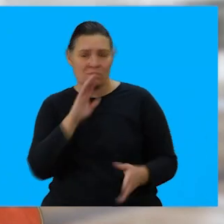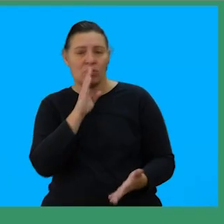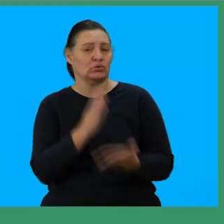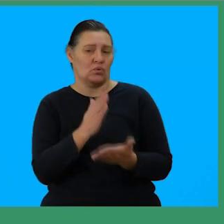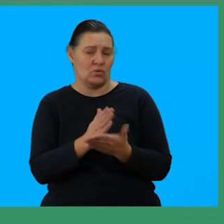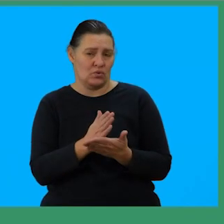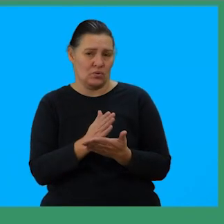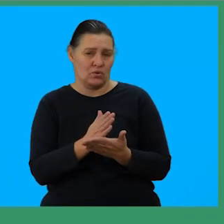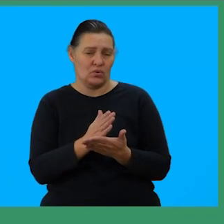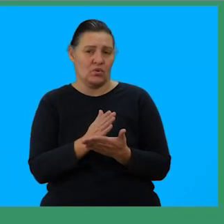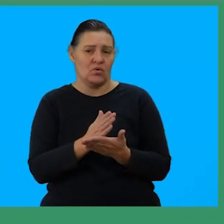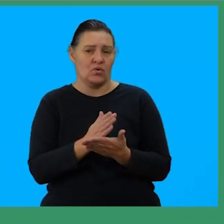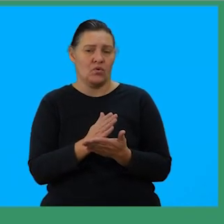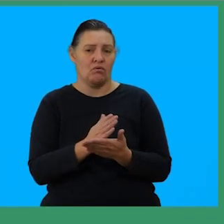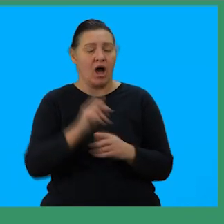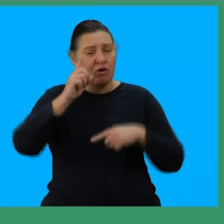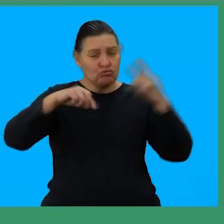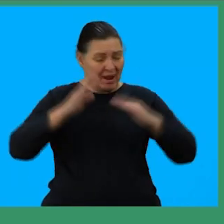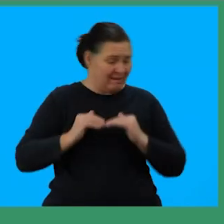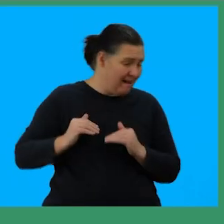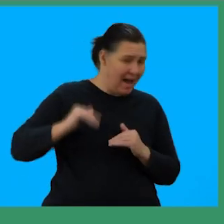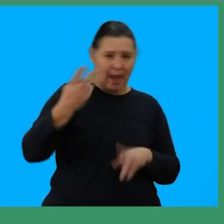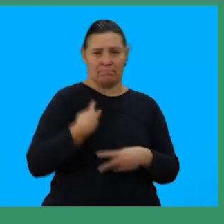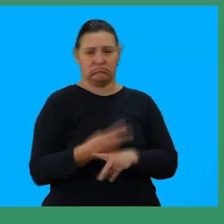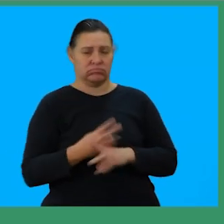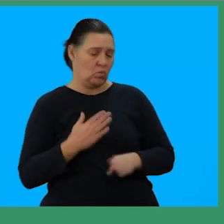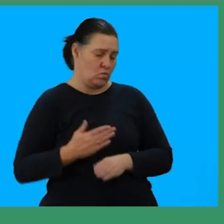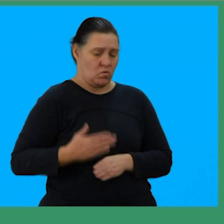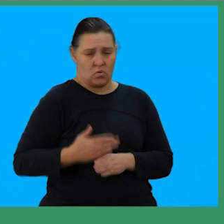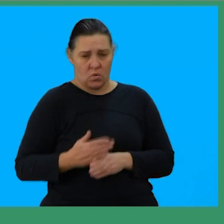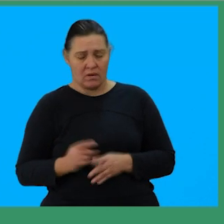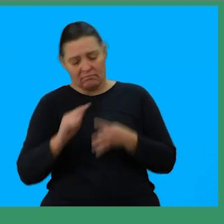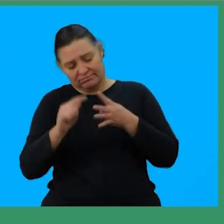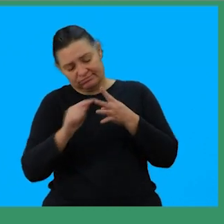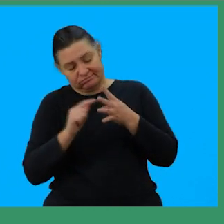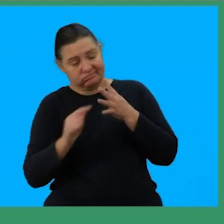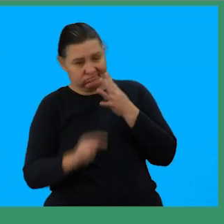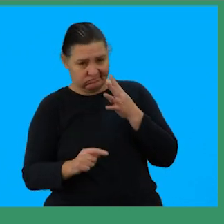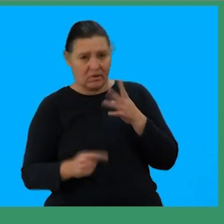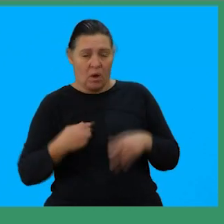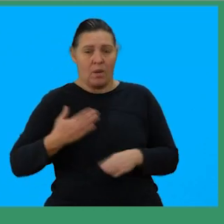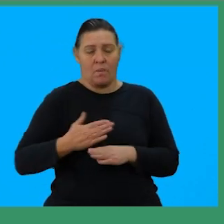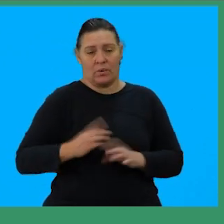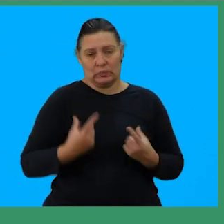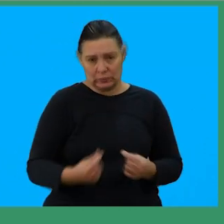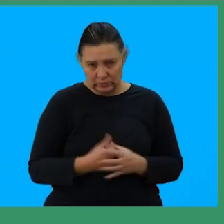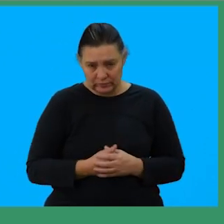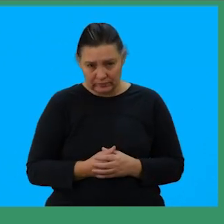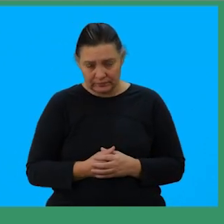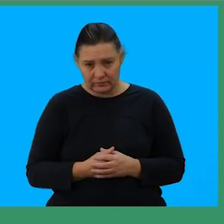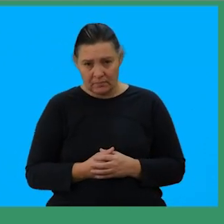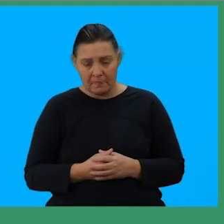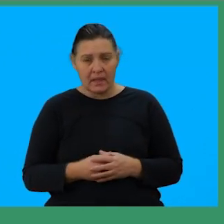Businesses must ensure that there is a high rate of productivity in all aspects of its